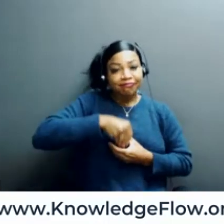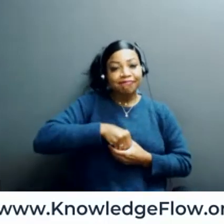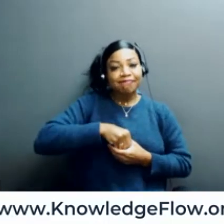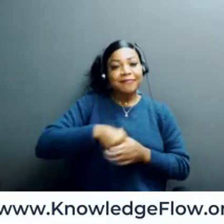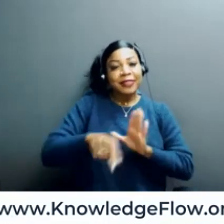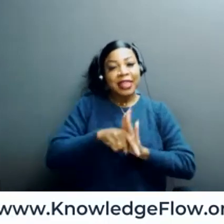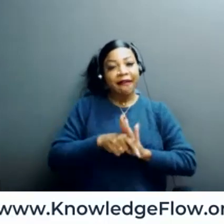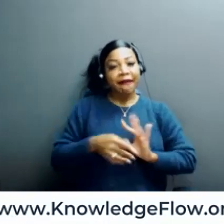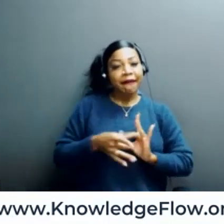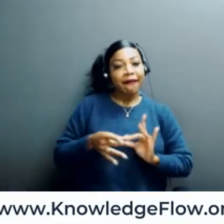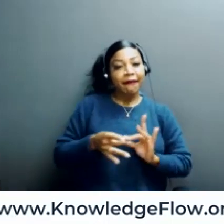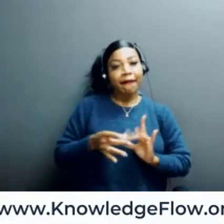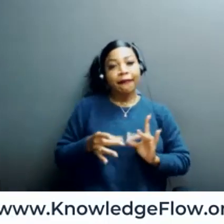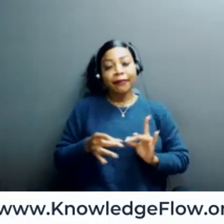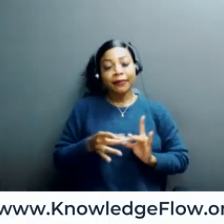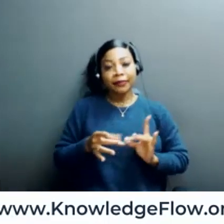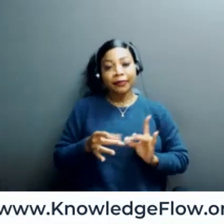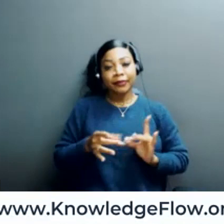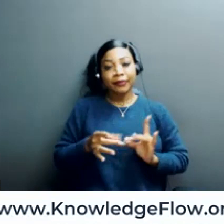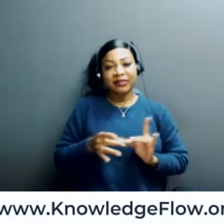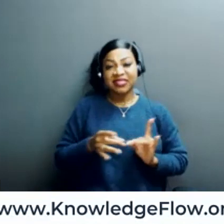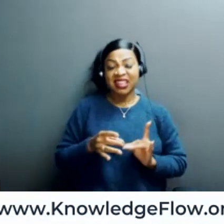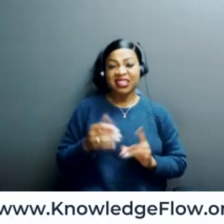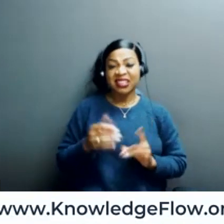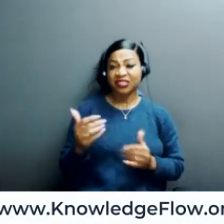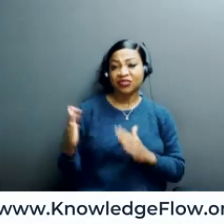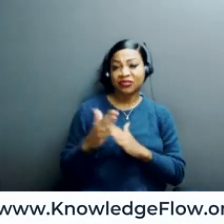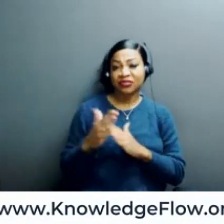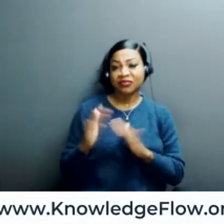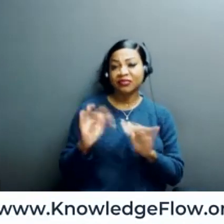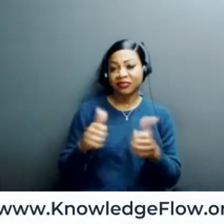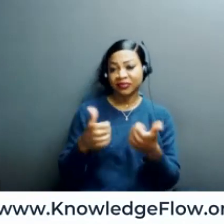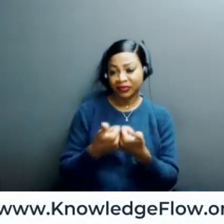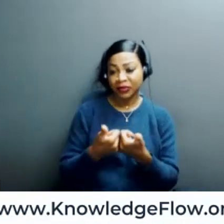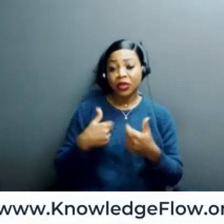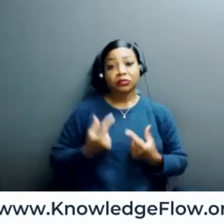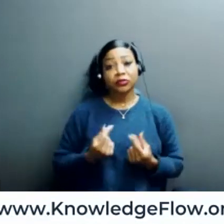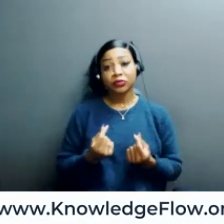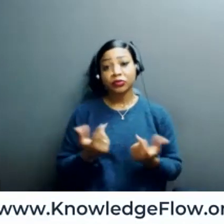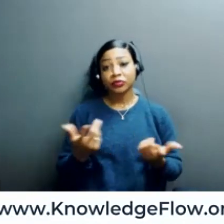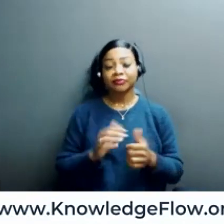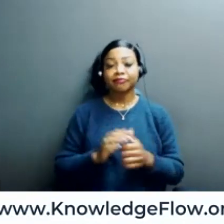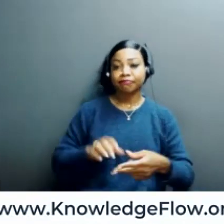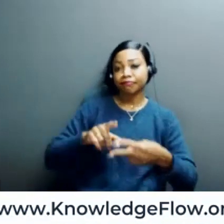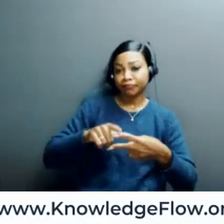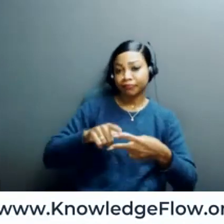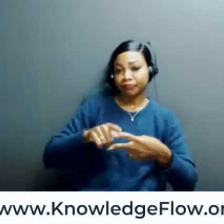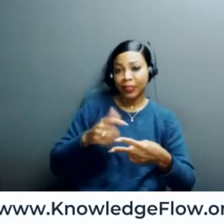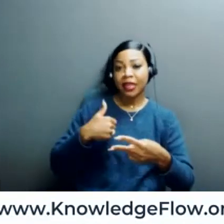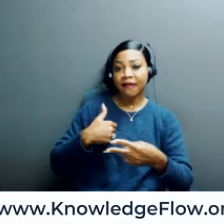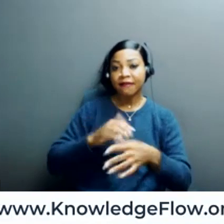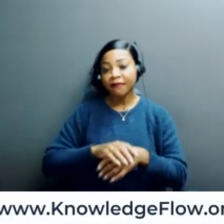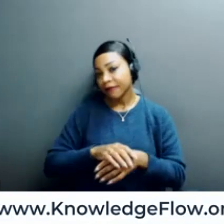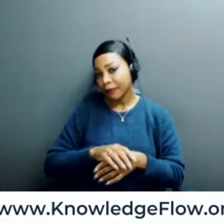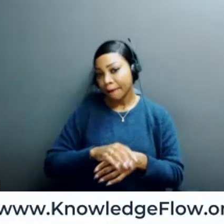really the biggest thing we've had to deal with and so what we've been trying to do is not only have the sessions in person